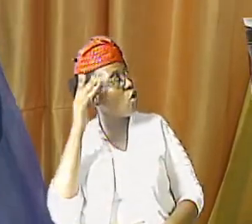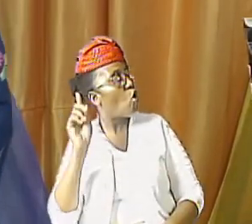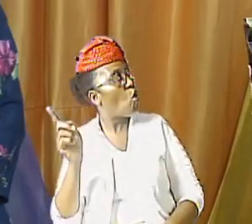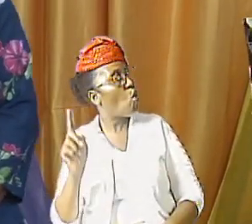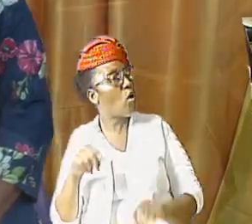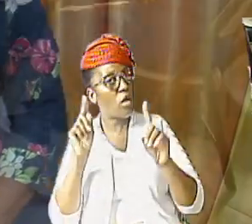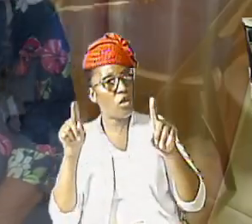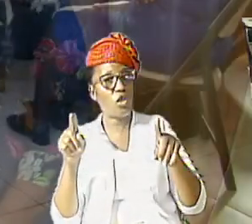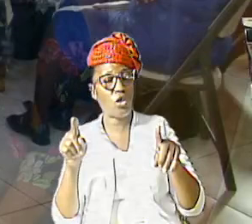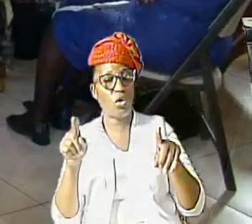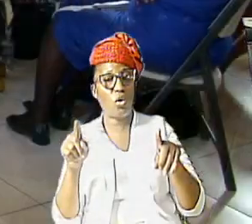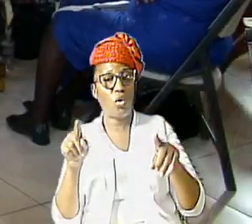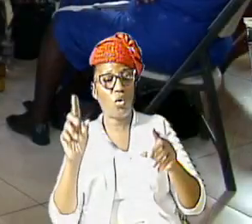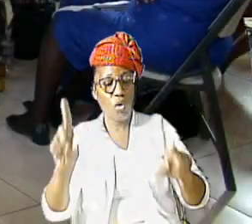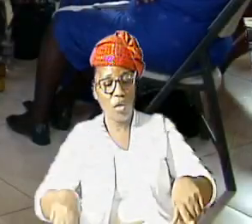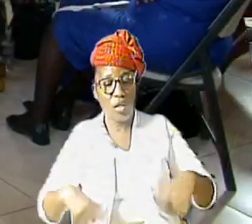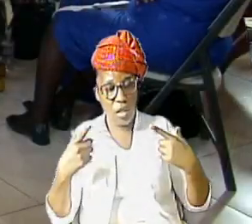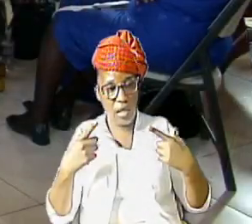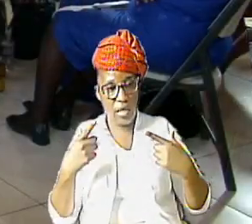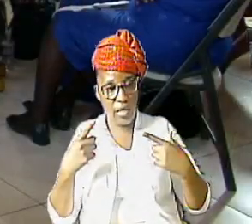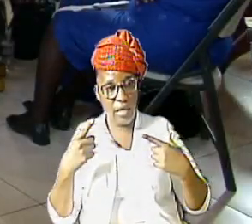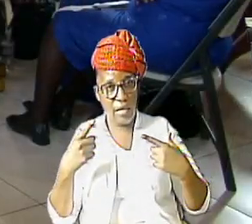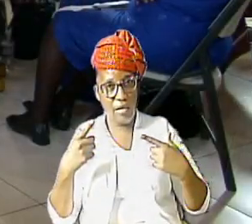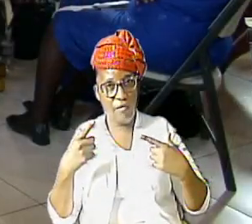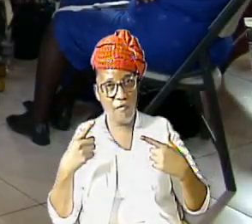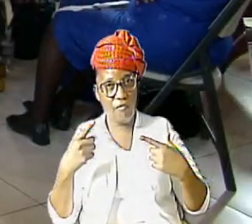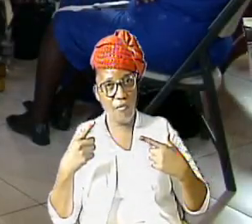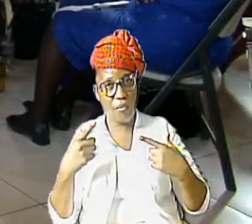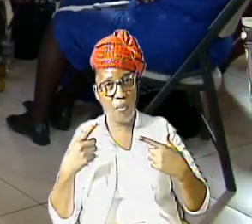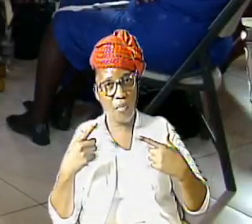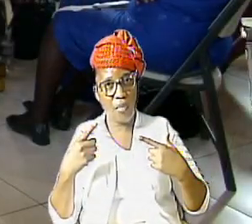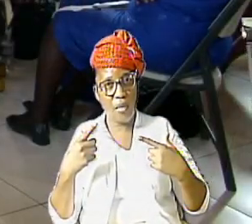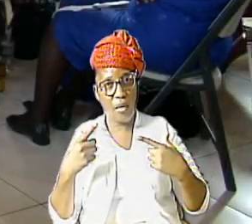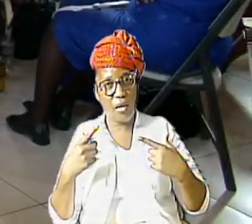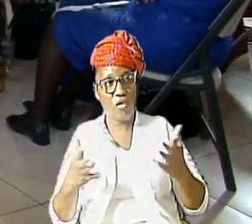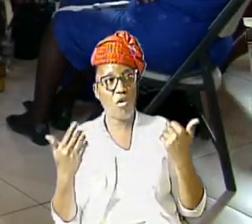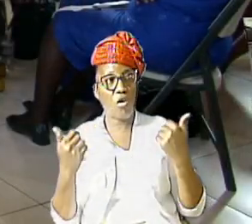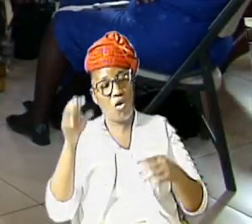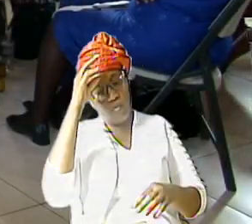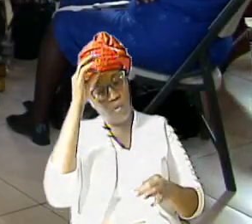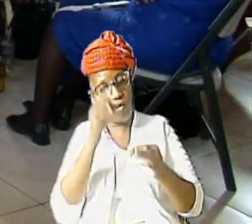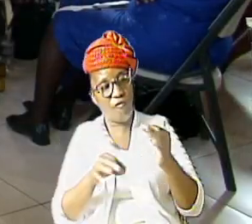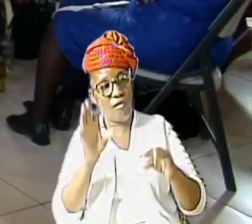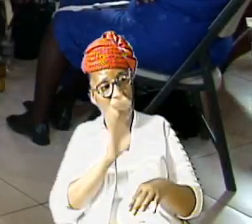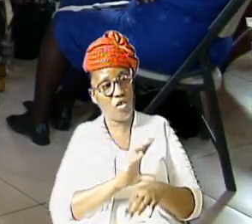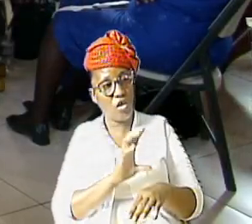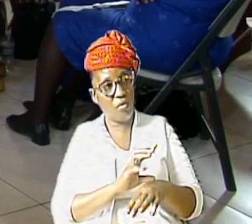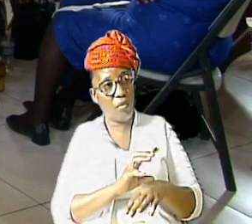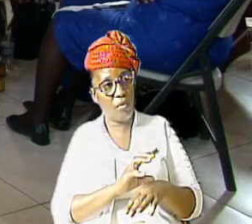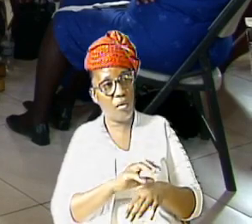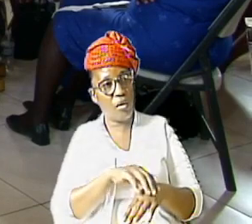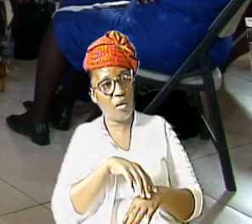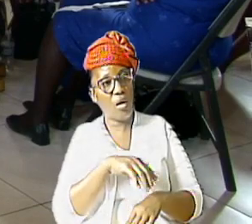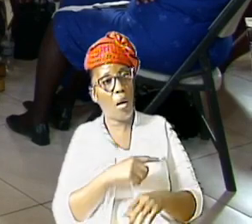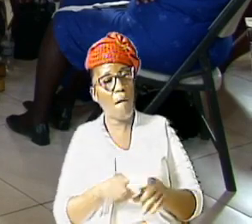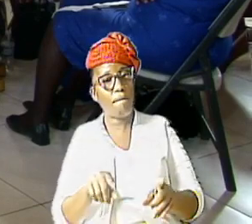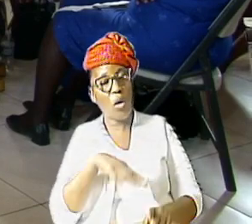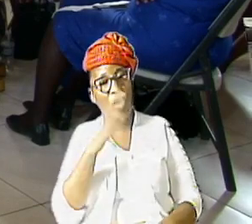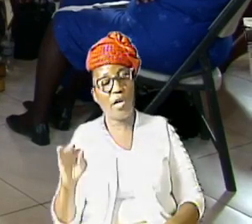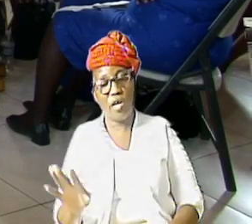almost a month. And, you know, I used to come to Faith Chapel, but I really didn't feel